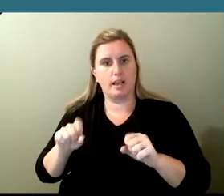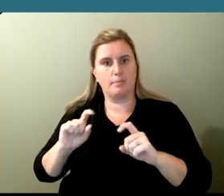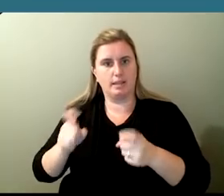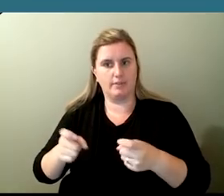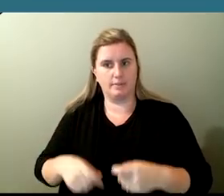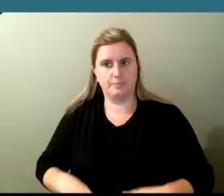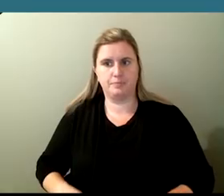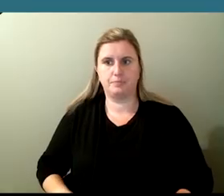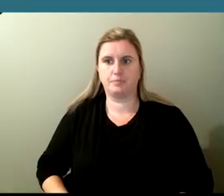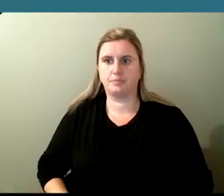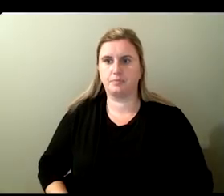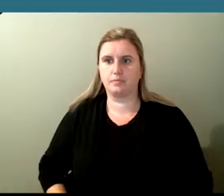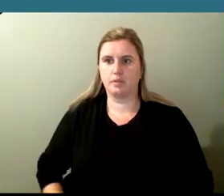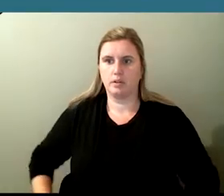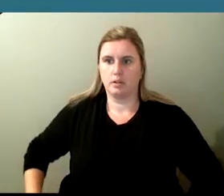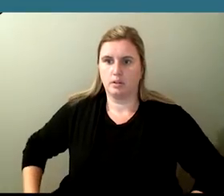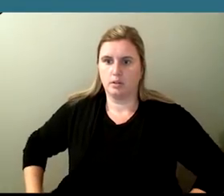delivered.